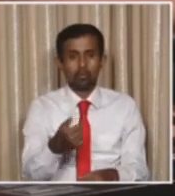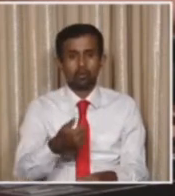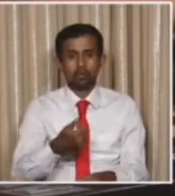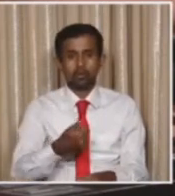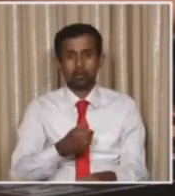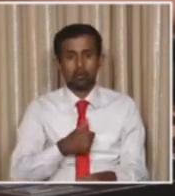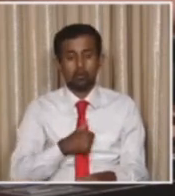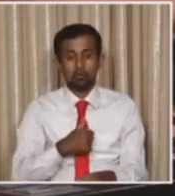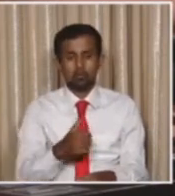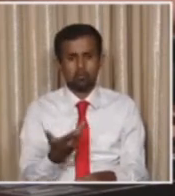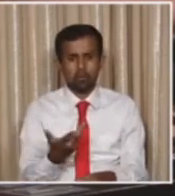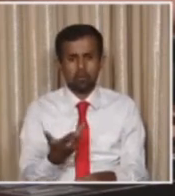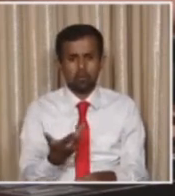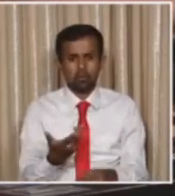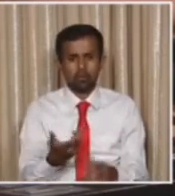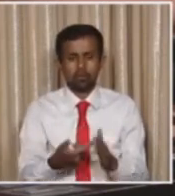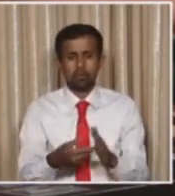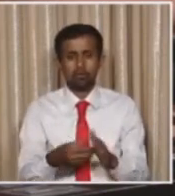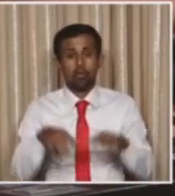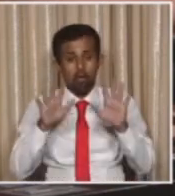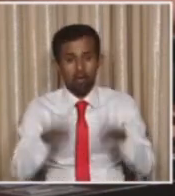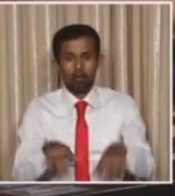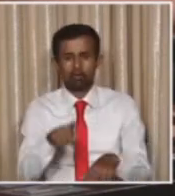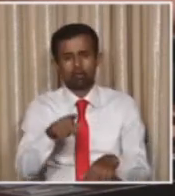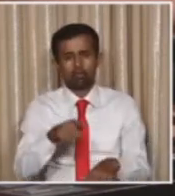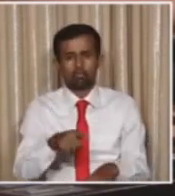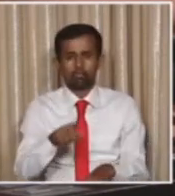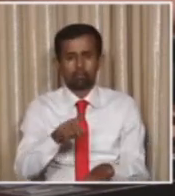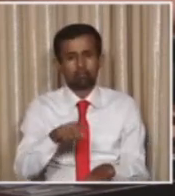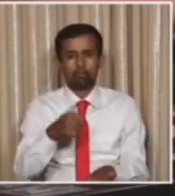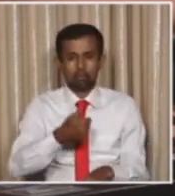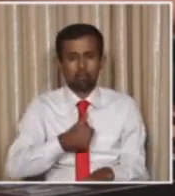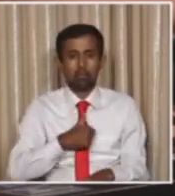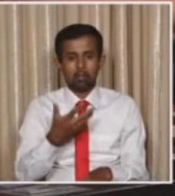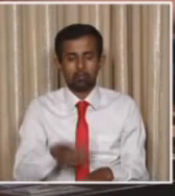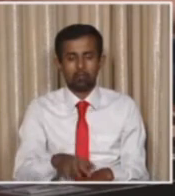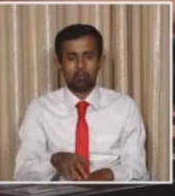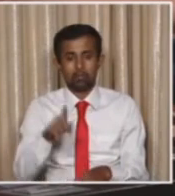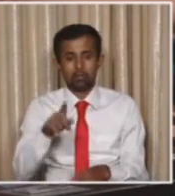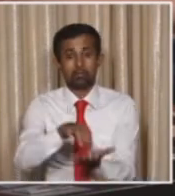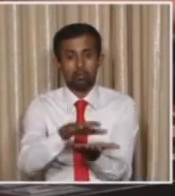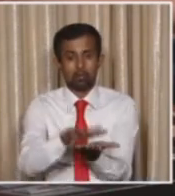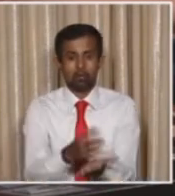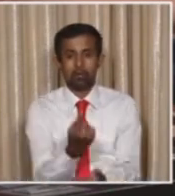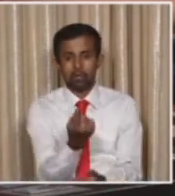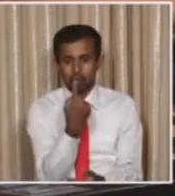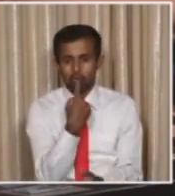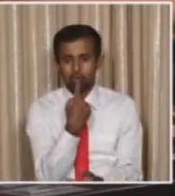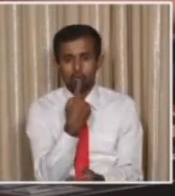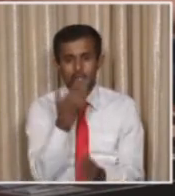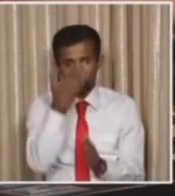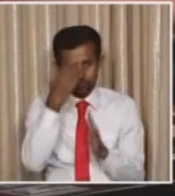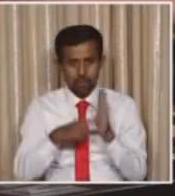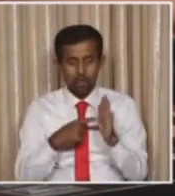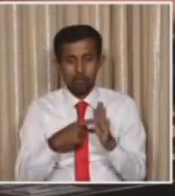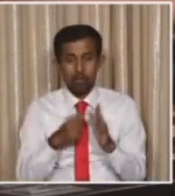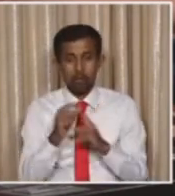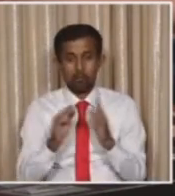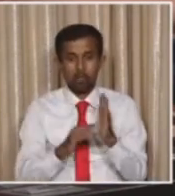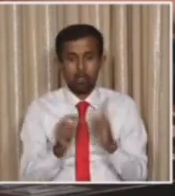in, and he assured the Jaffna district members of parliament that this